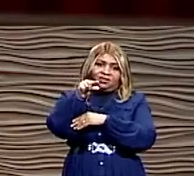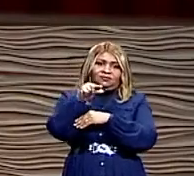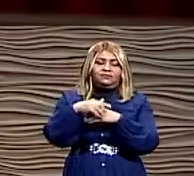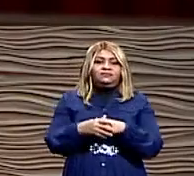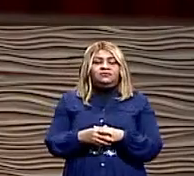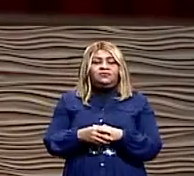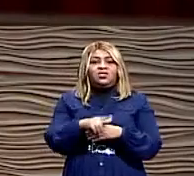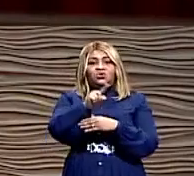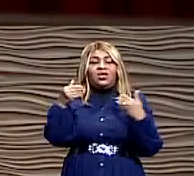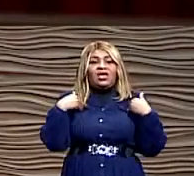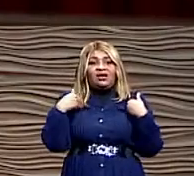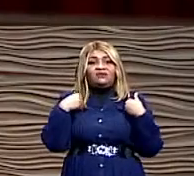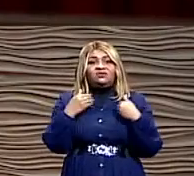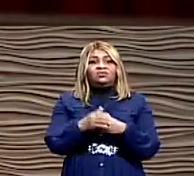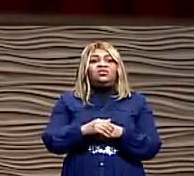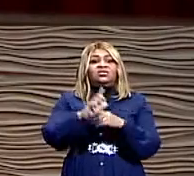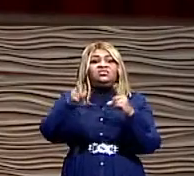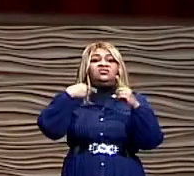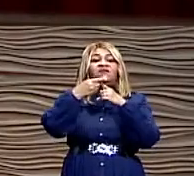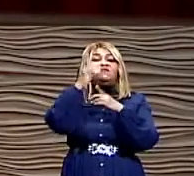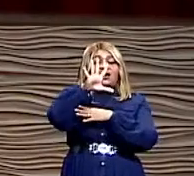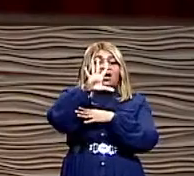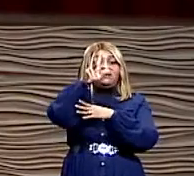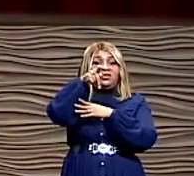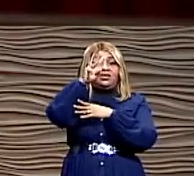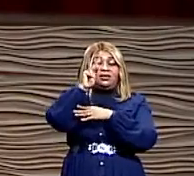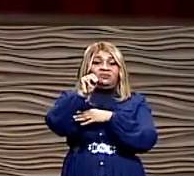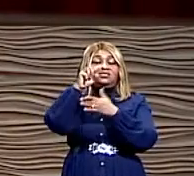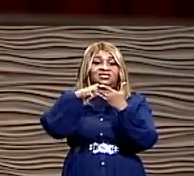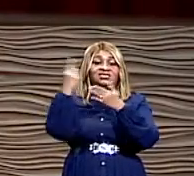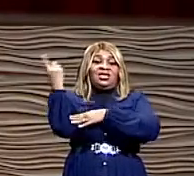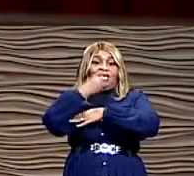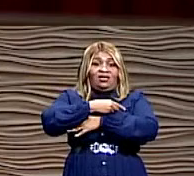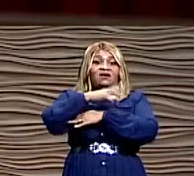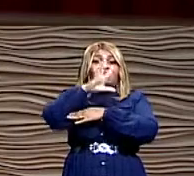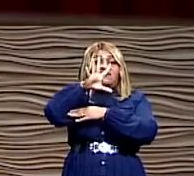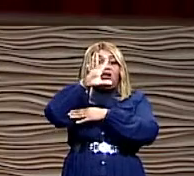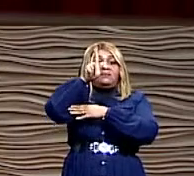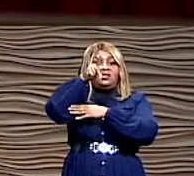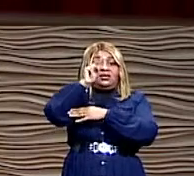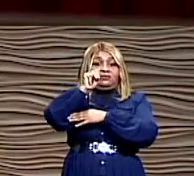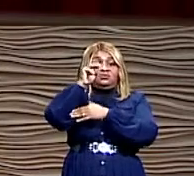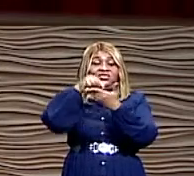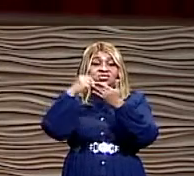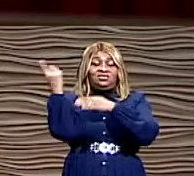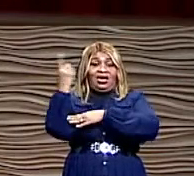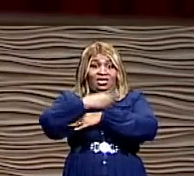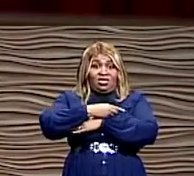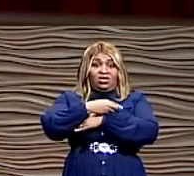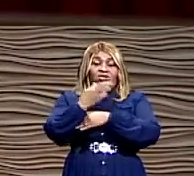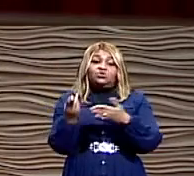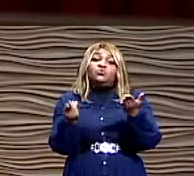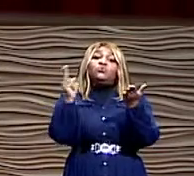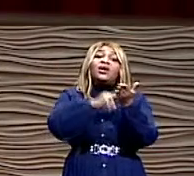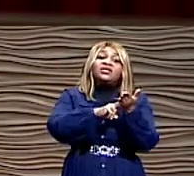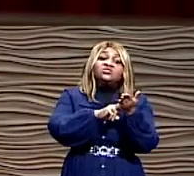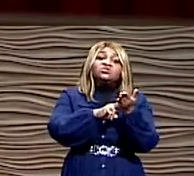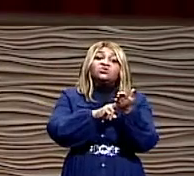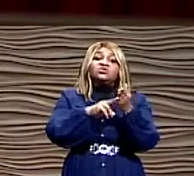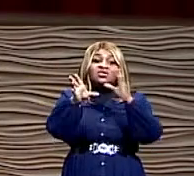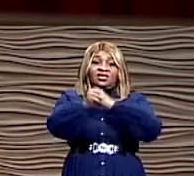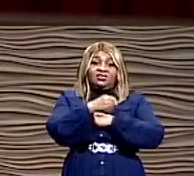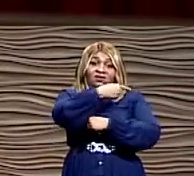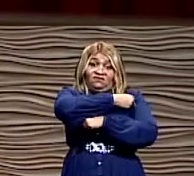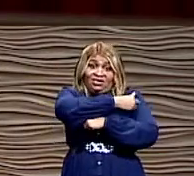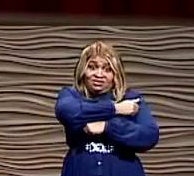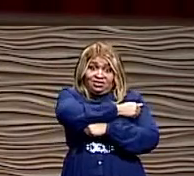vaccine.tcww.org. You have until 5 p.m. today, to register to receive the